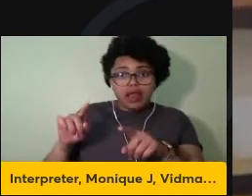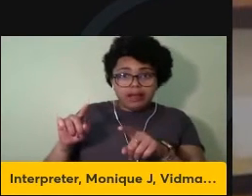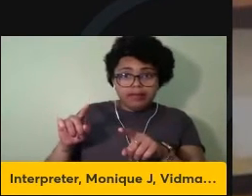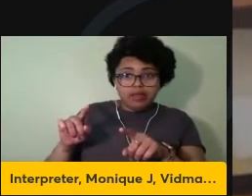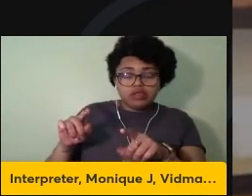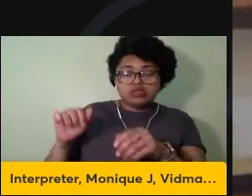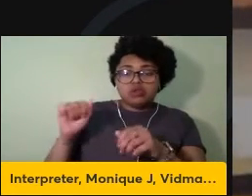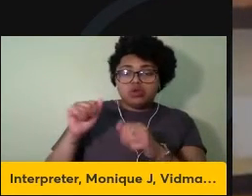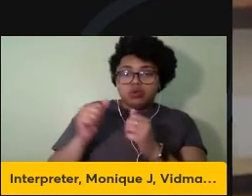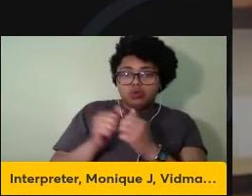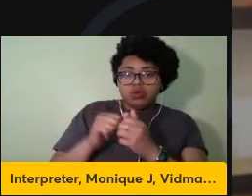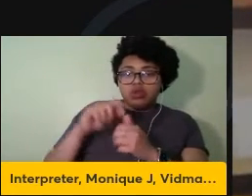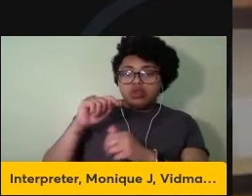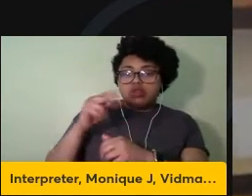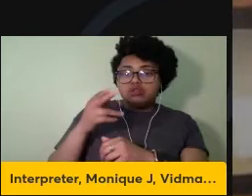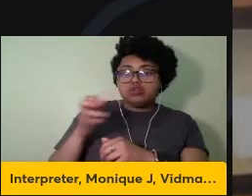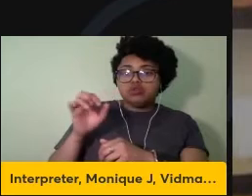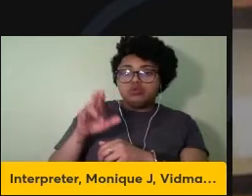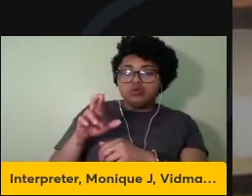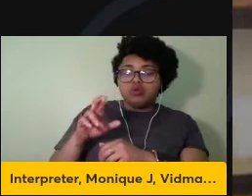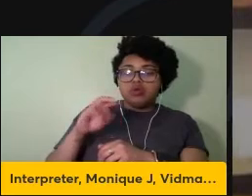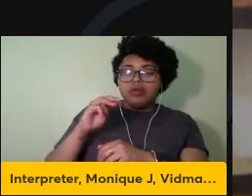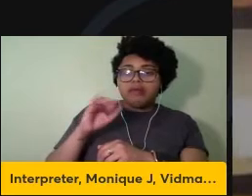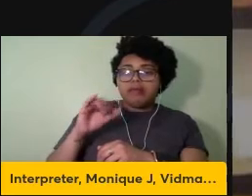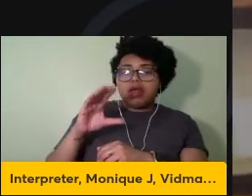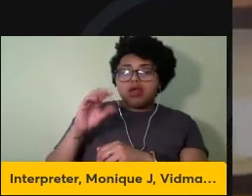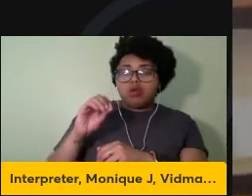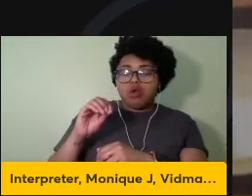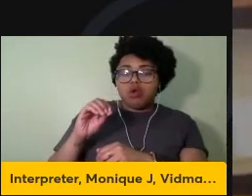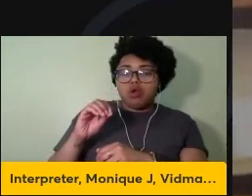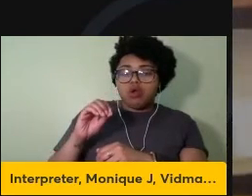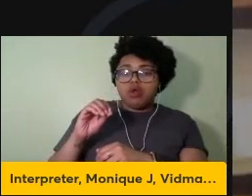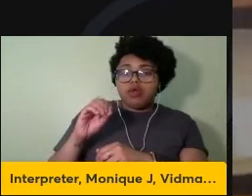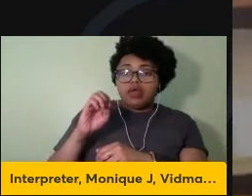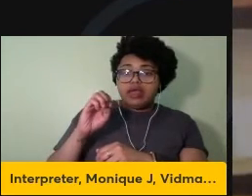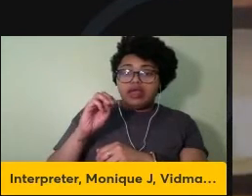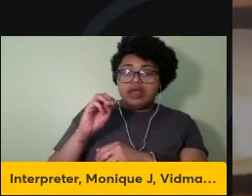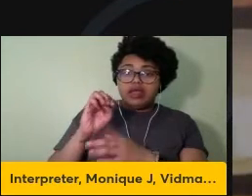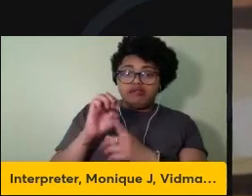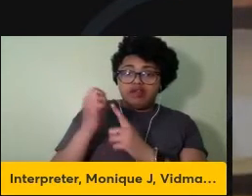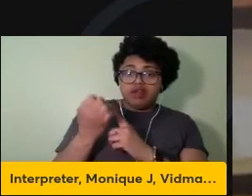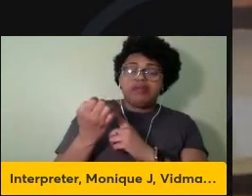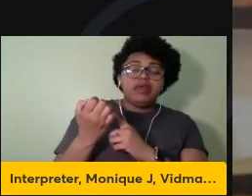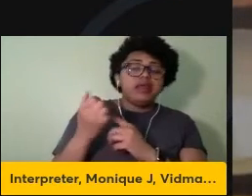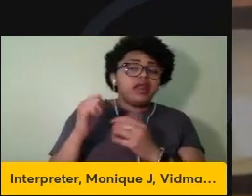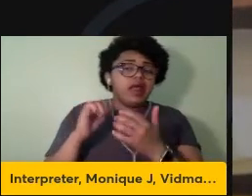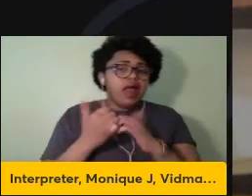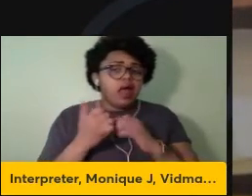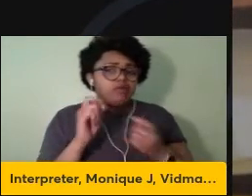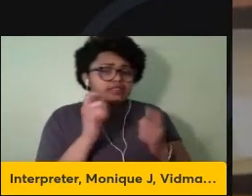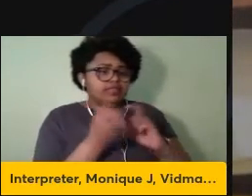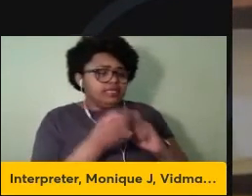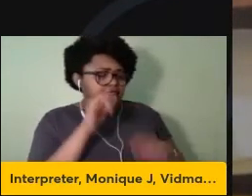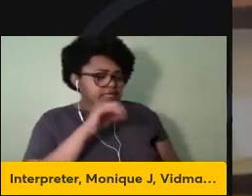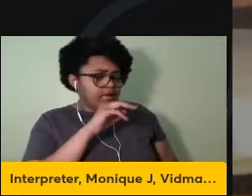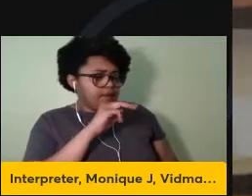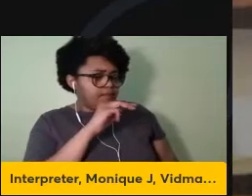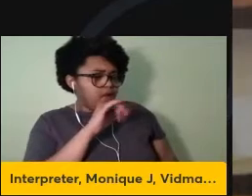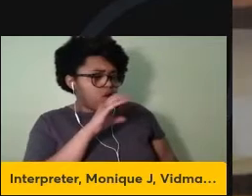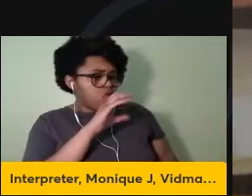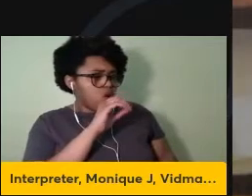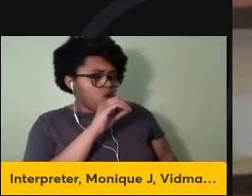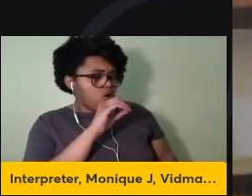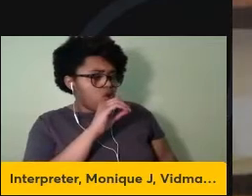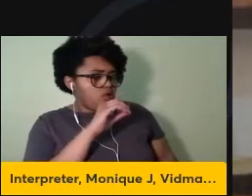tumor microenvironment and how that skews macrophage function to play tumor promoting